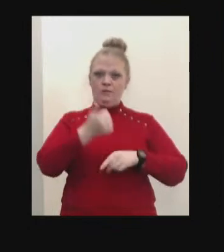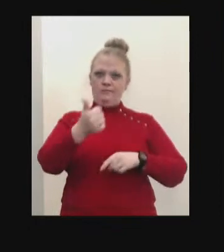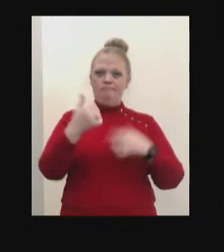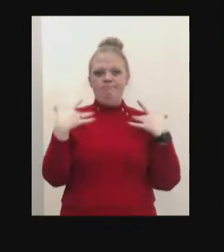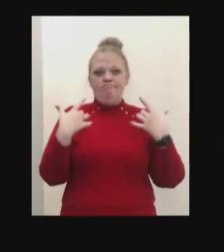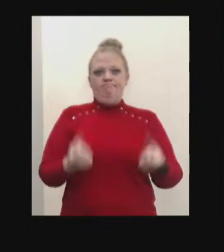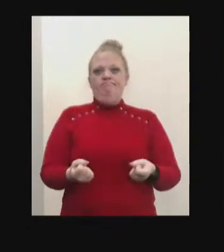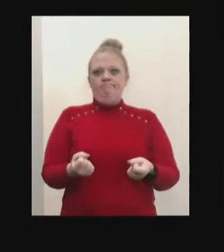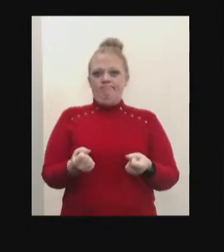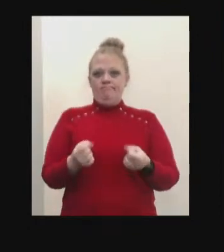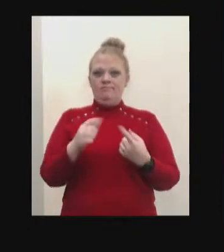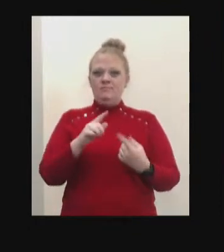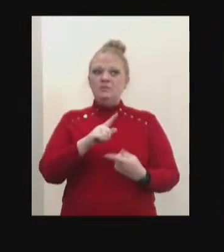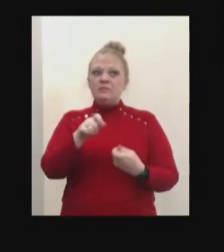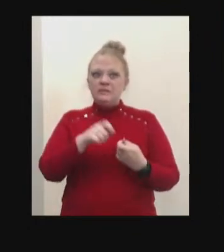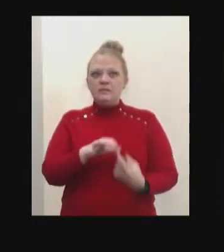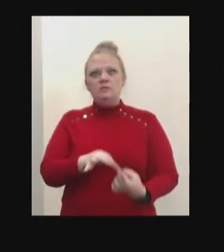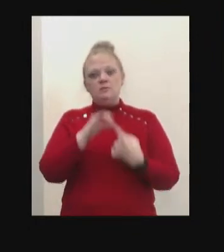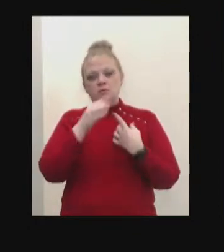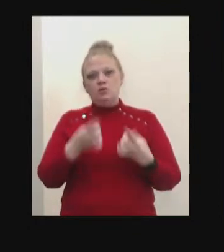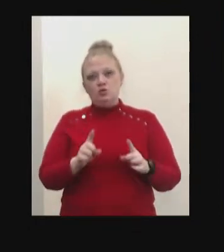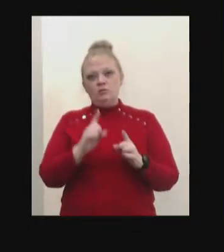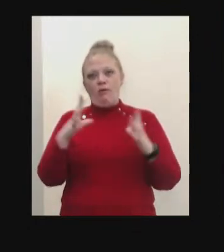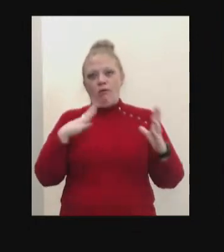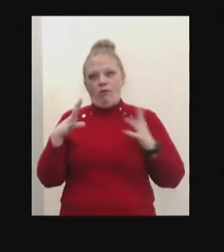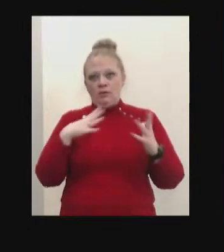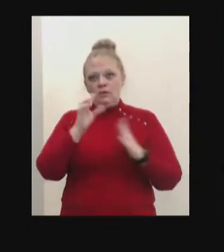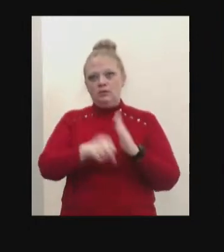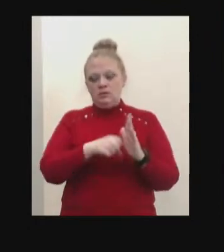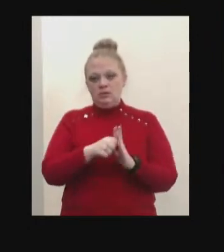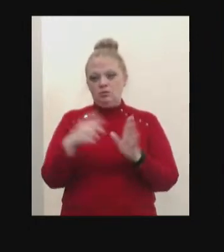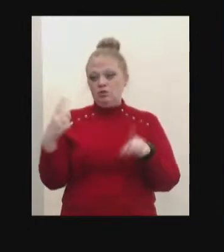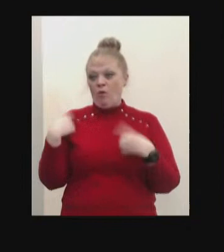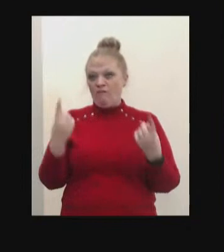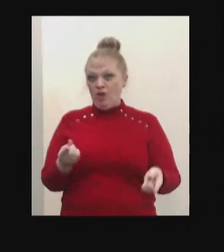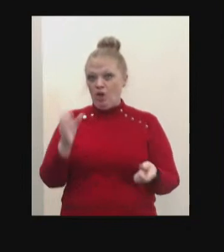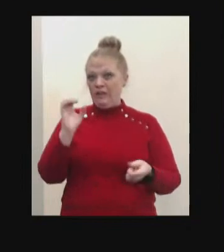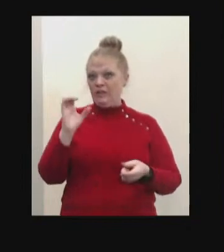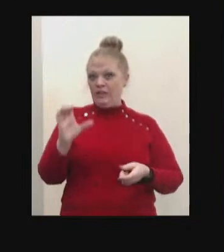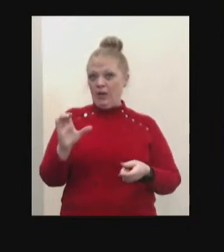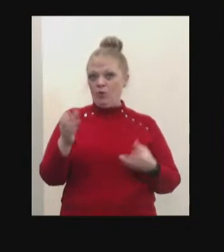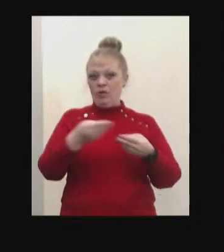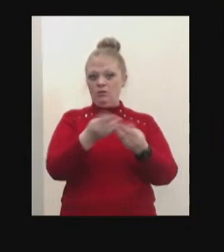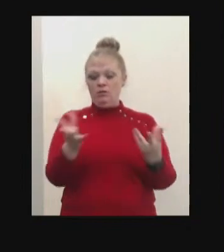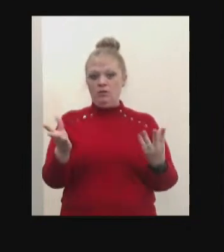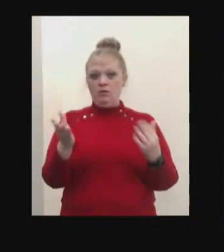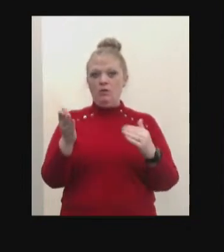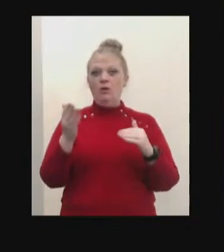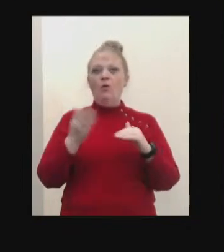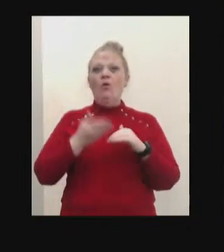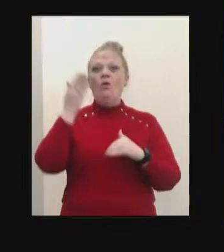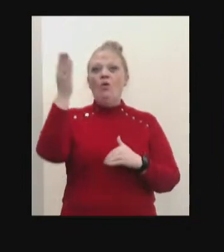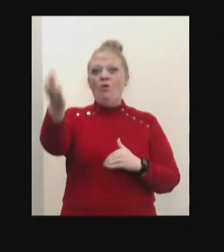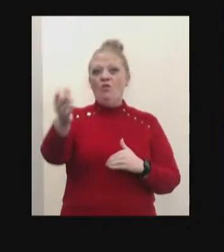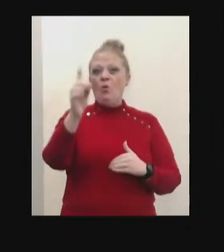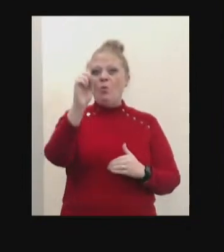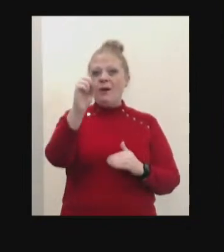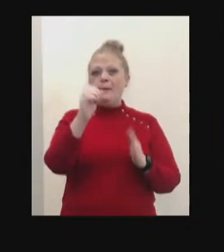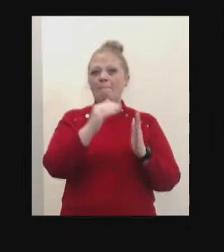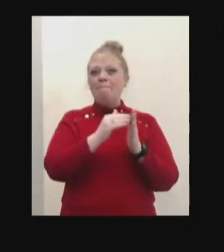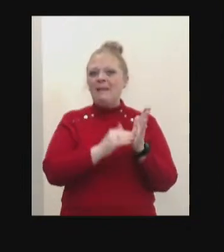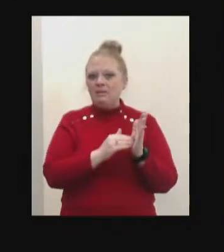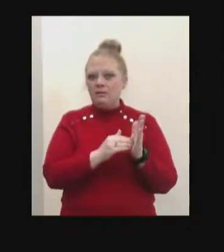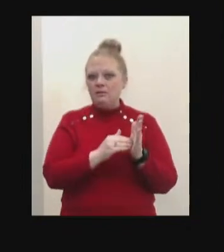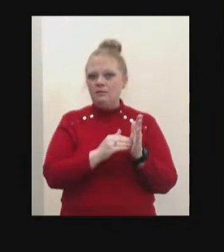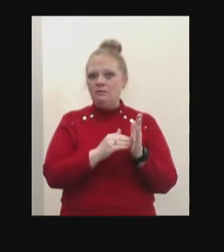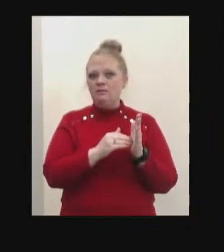especially during the holiday season. So far, Erie County has distributed more than 1 million masks, either